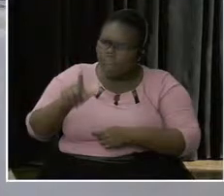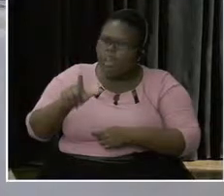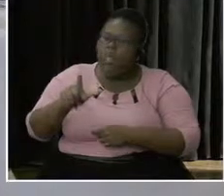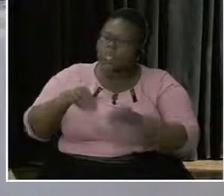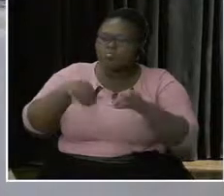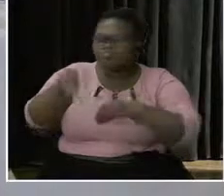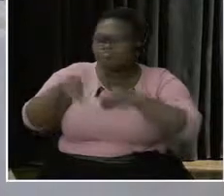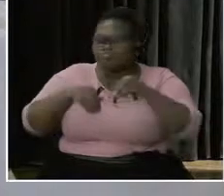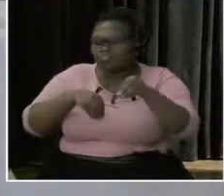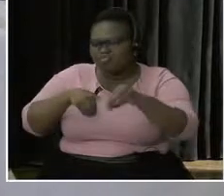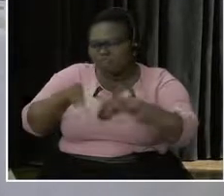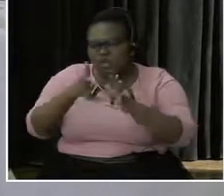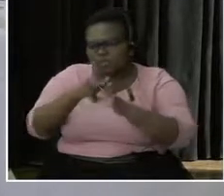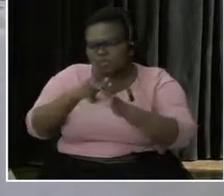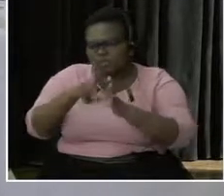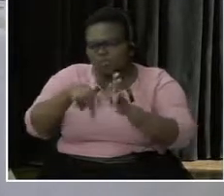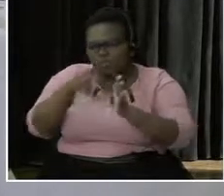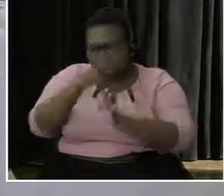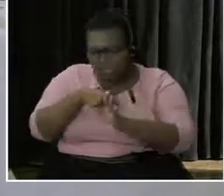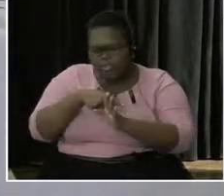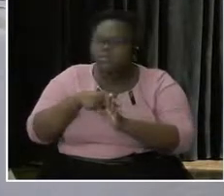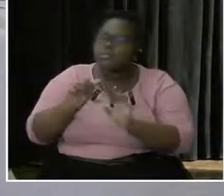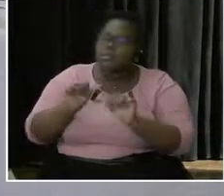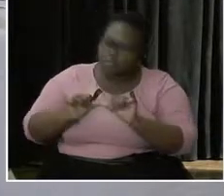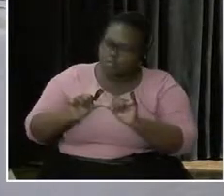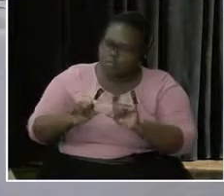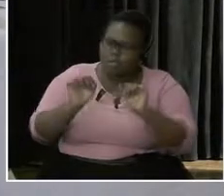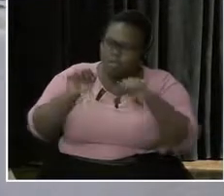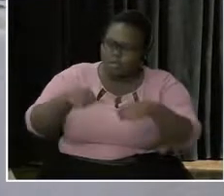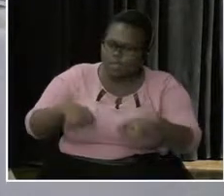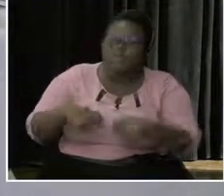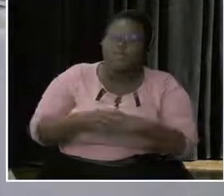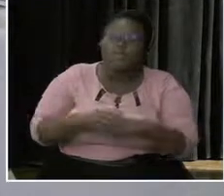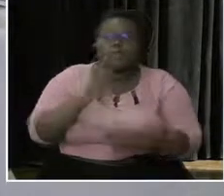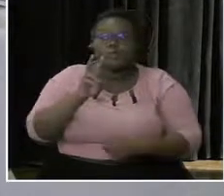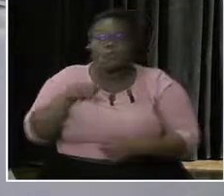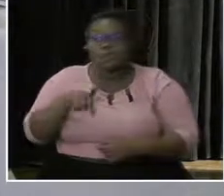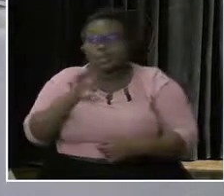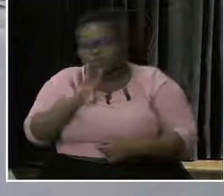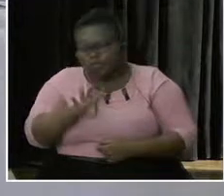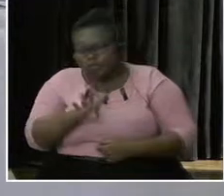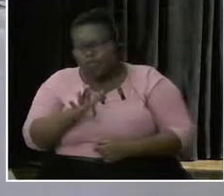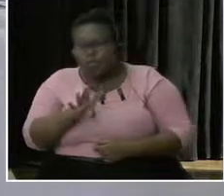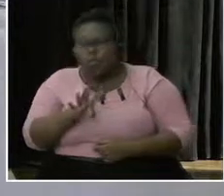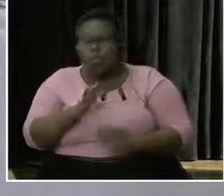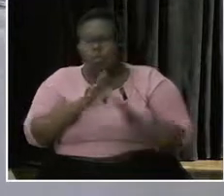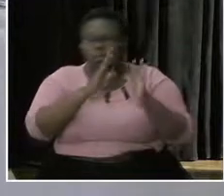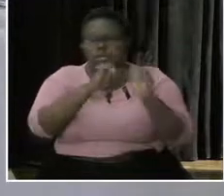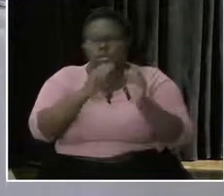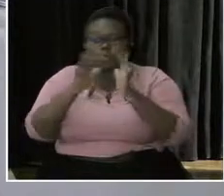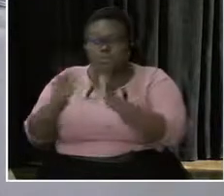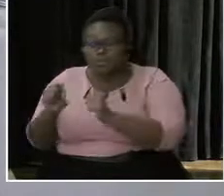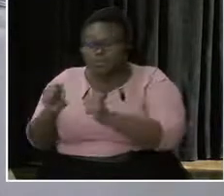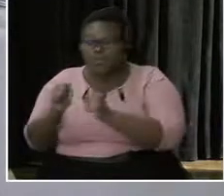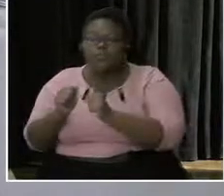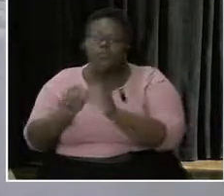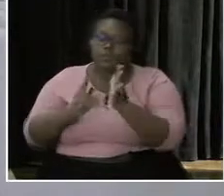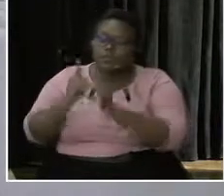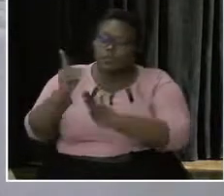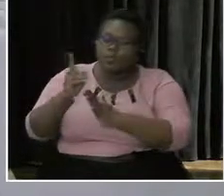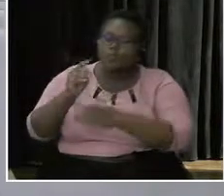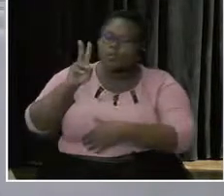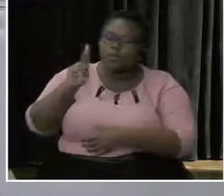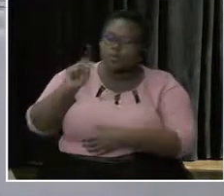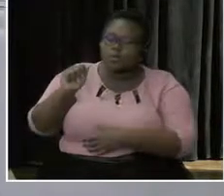Agreed. The recommendation is carried. Item 2.4, township development, Kwanozaza Development